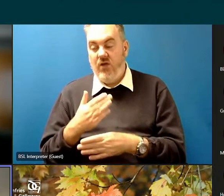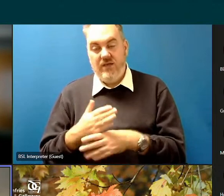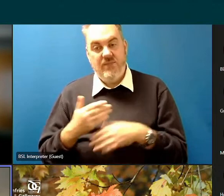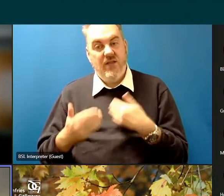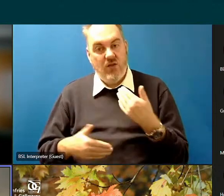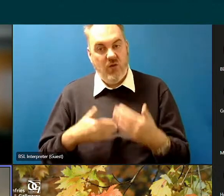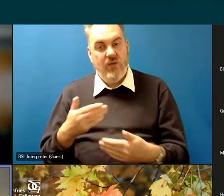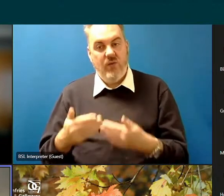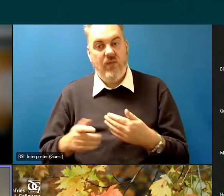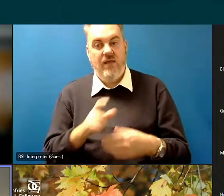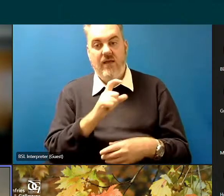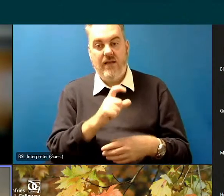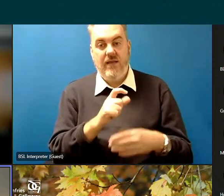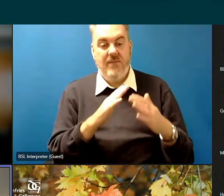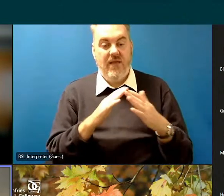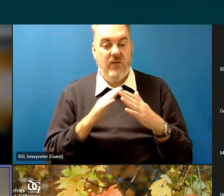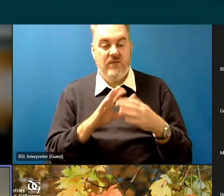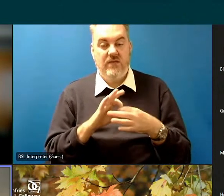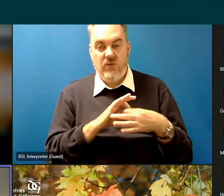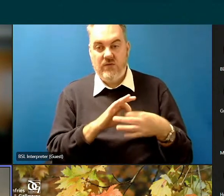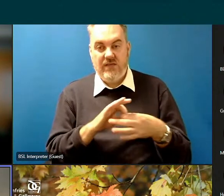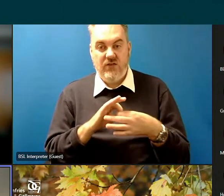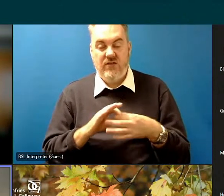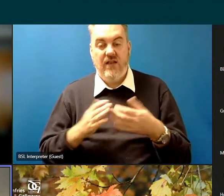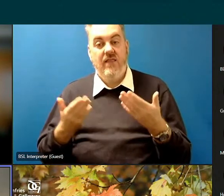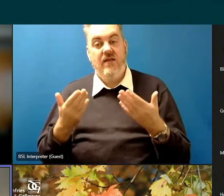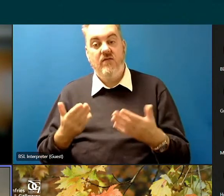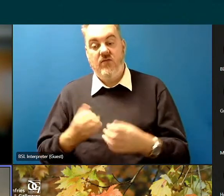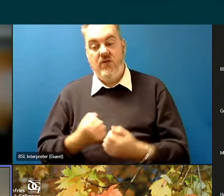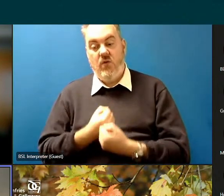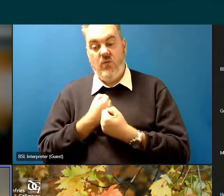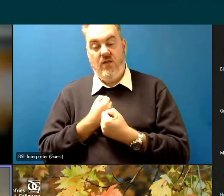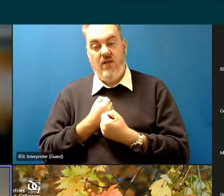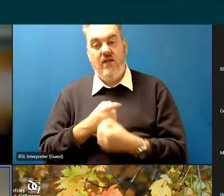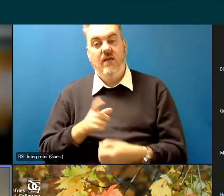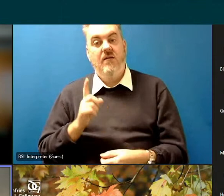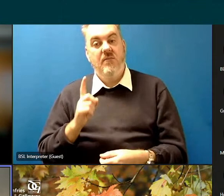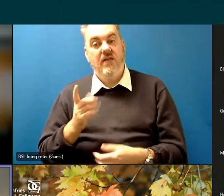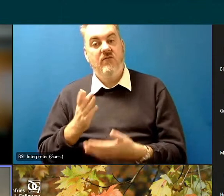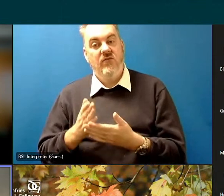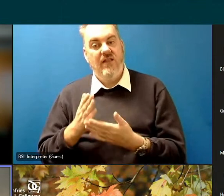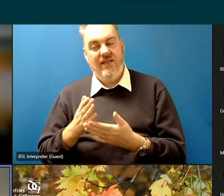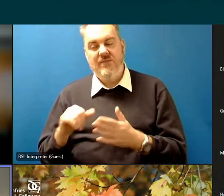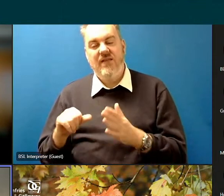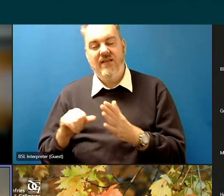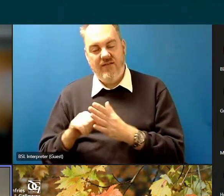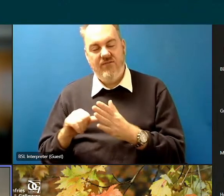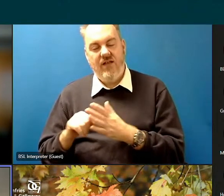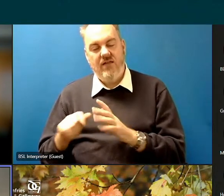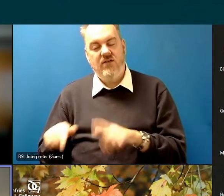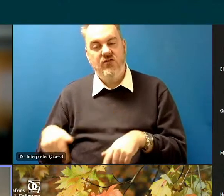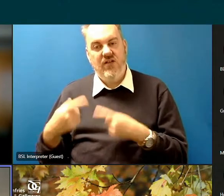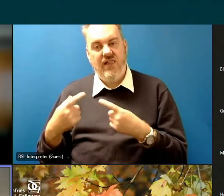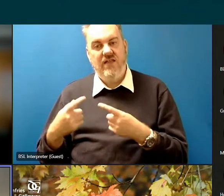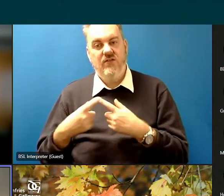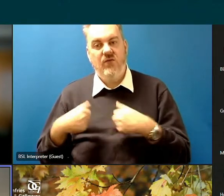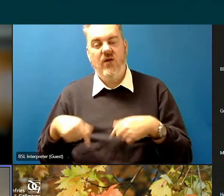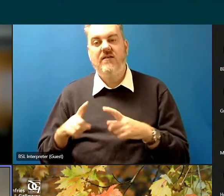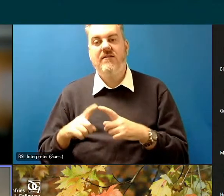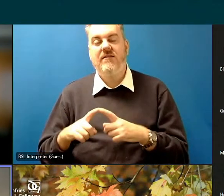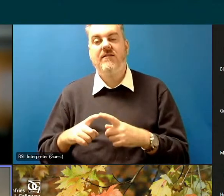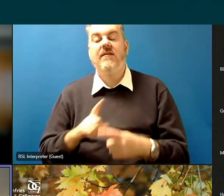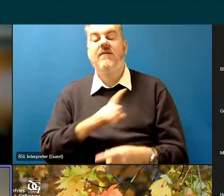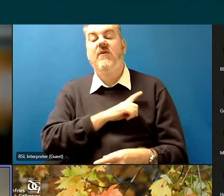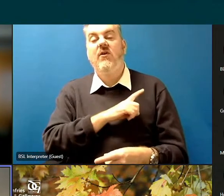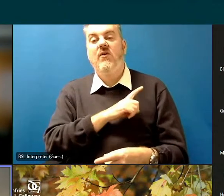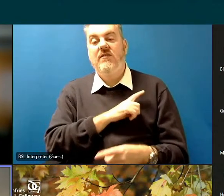between Cunningham Housing Association and the current owner. However, it has proven particularly challenging, hence the